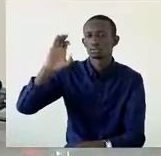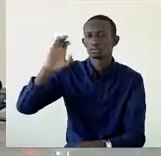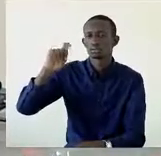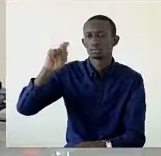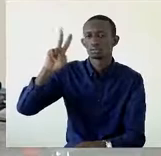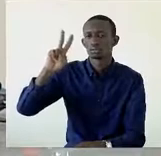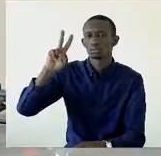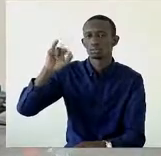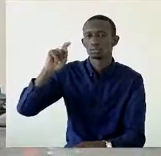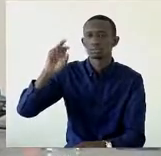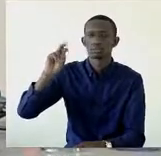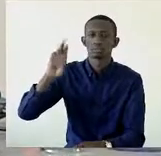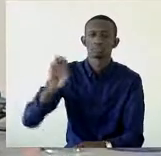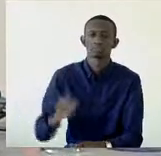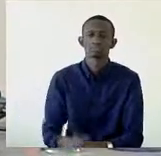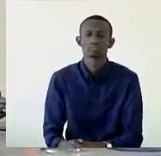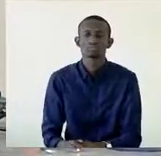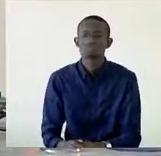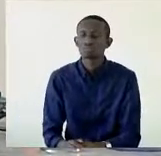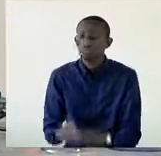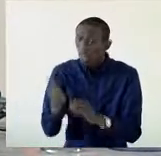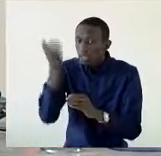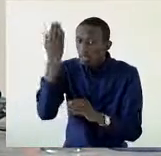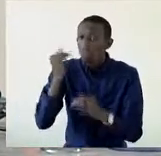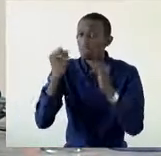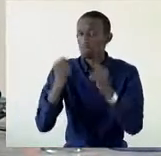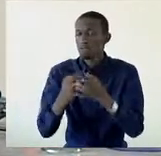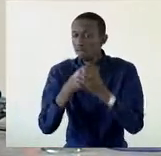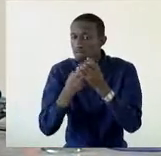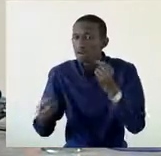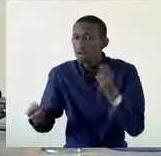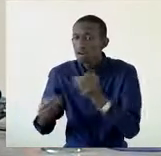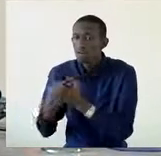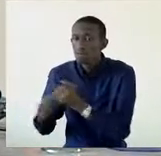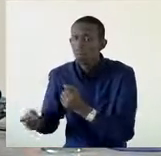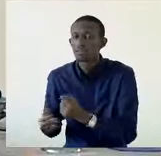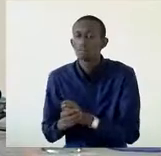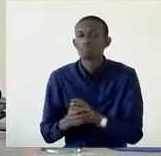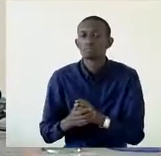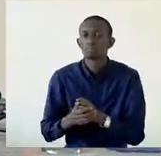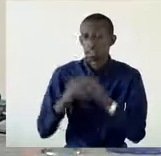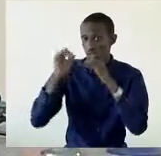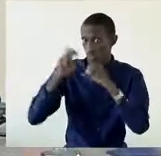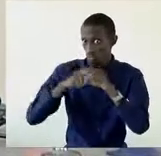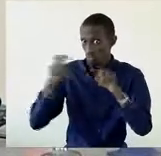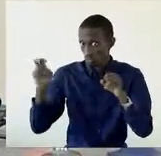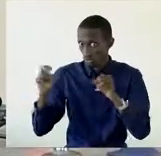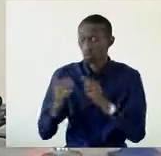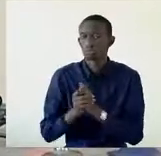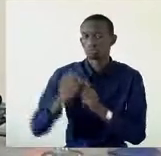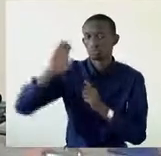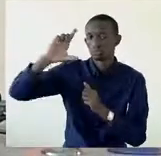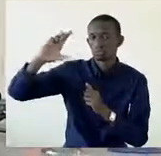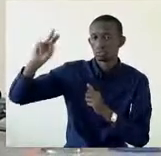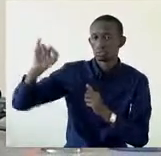if they remove electrons from the ring, we said the effect of that